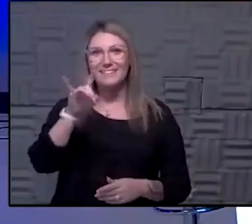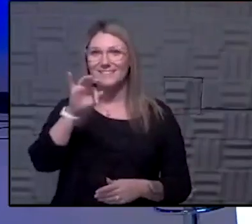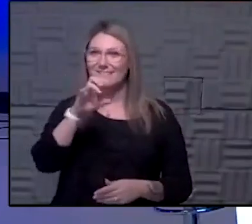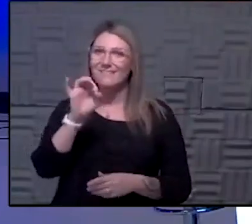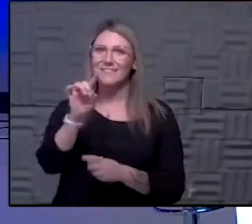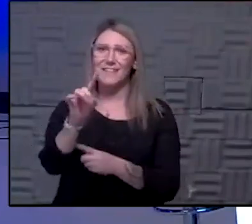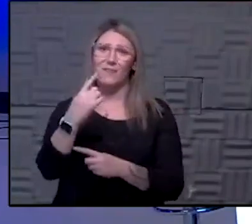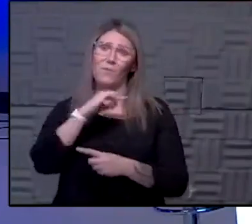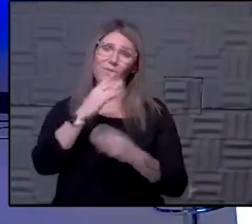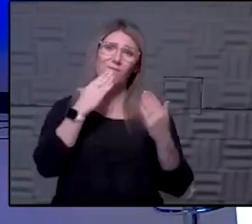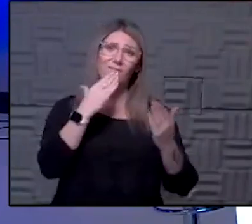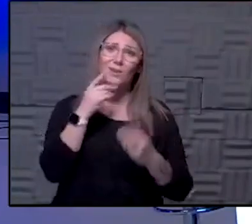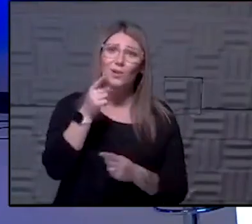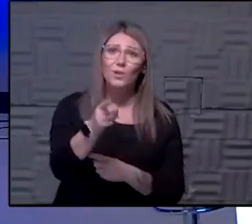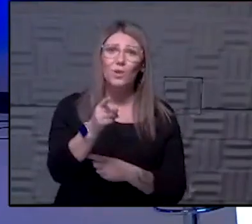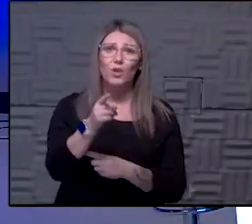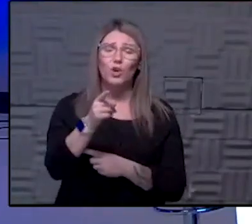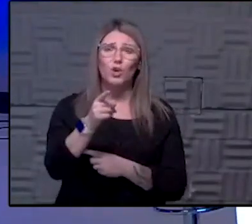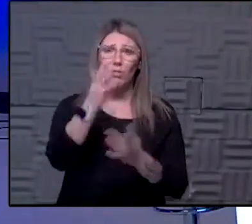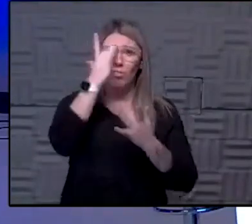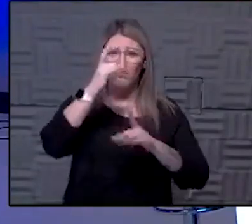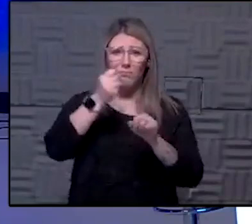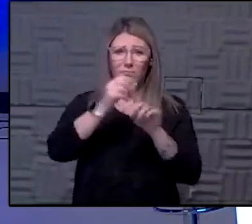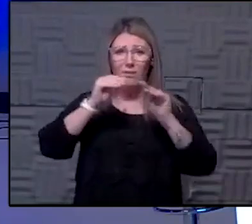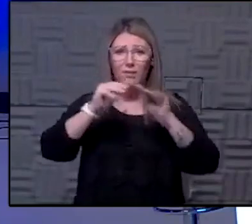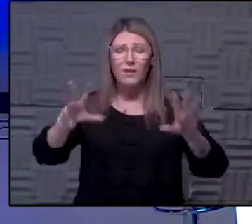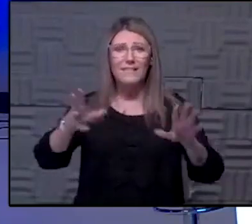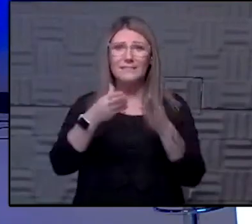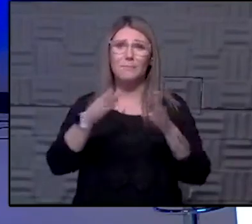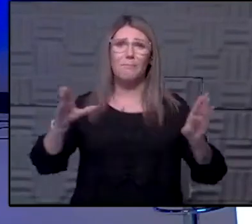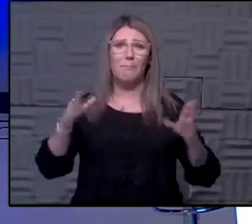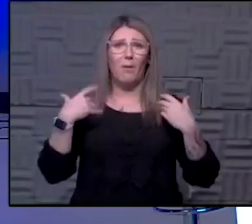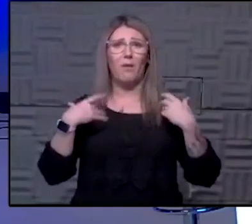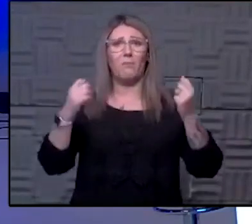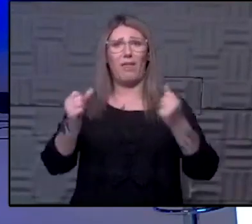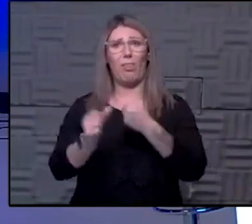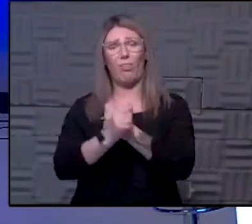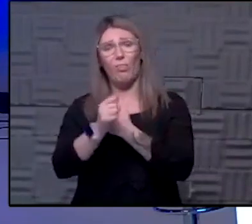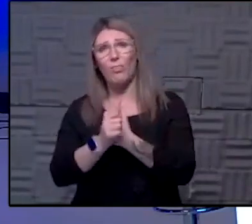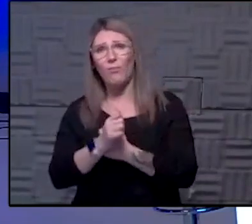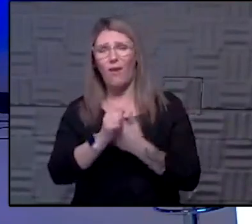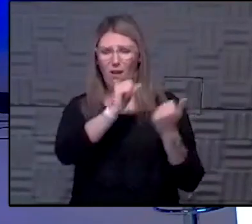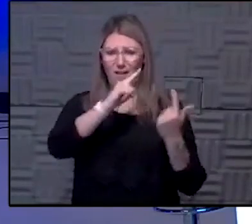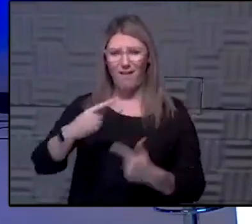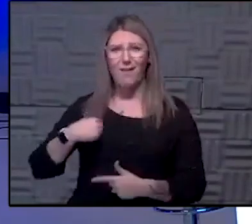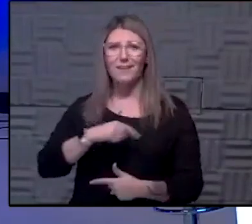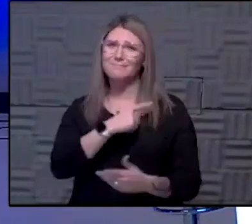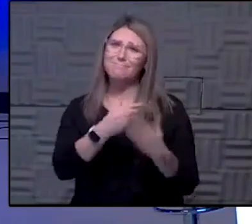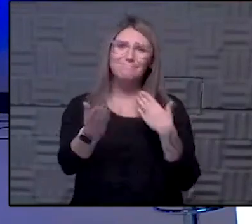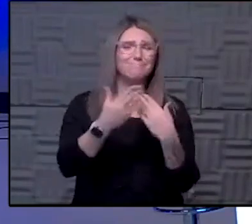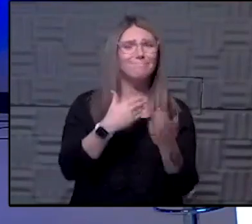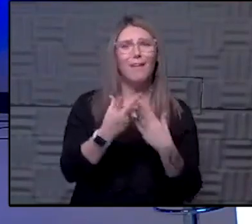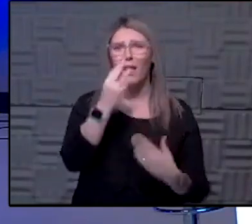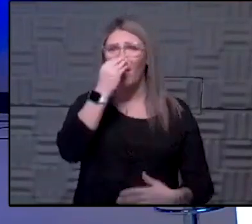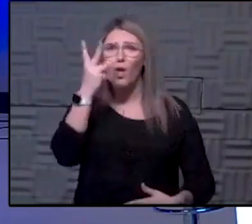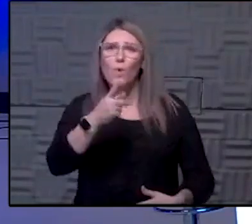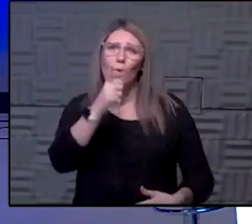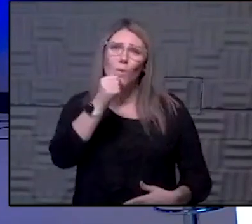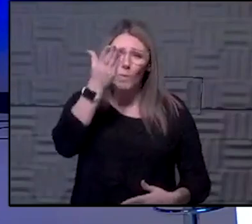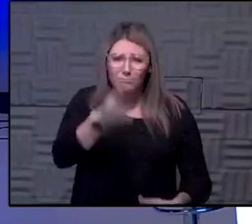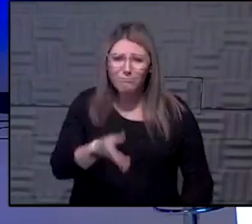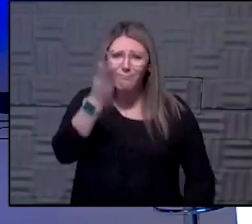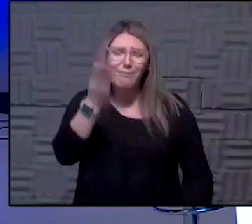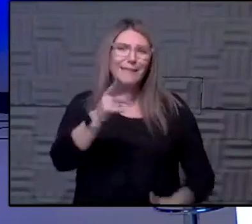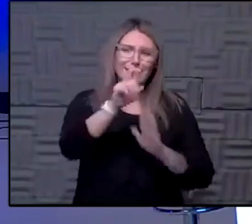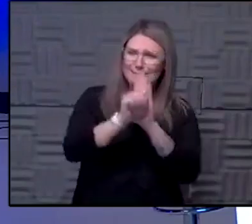thank you. The pandemic is a public health threat. It's a threat to all of us. Again, it doesn't care who you are, what state you live in, what county you live